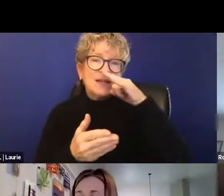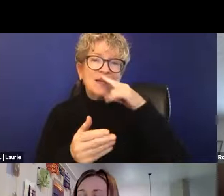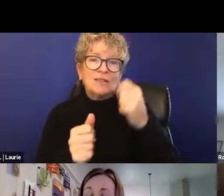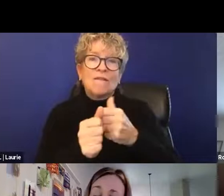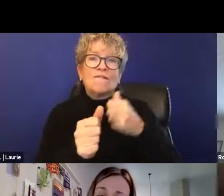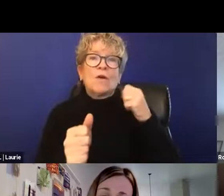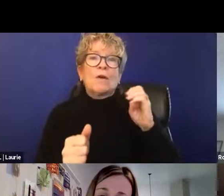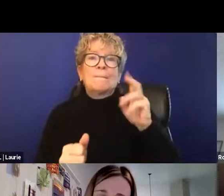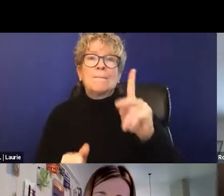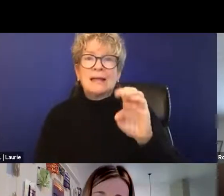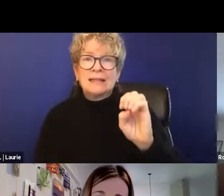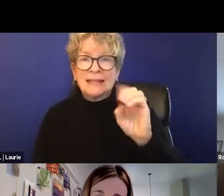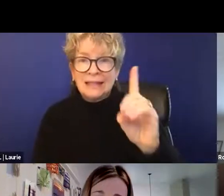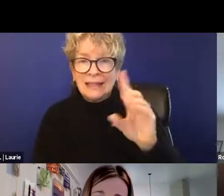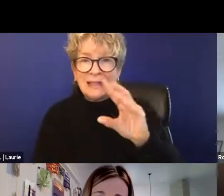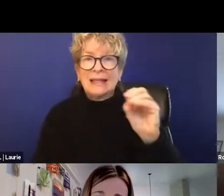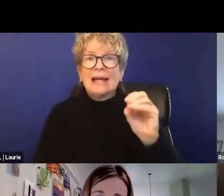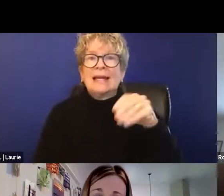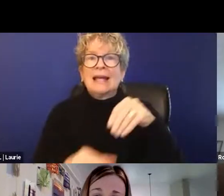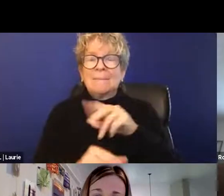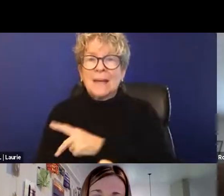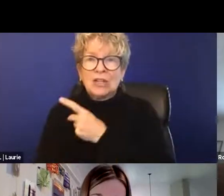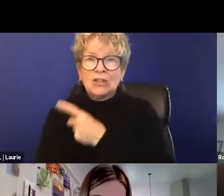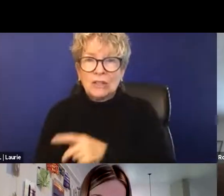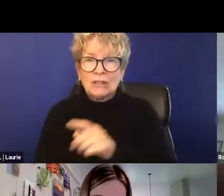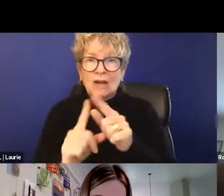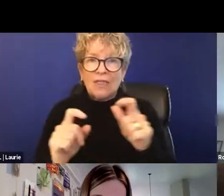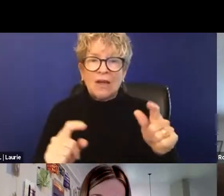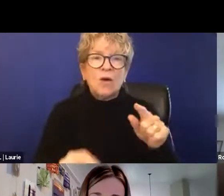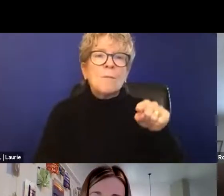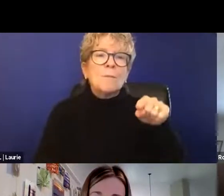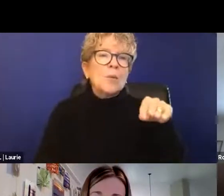inpatient. And we only have that funding for kids with Medicaid.